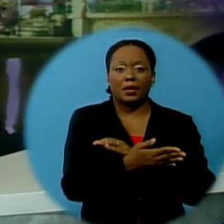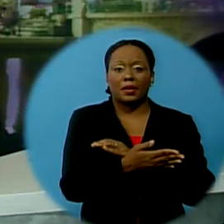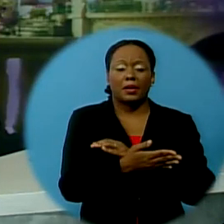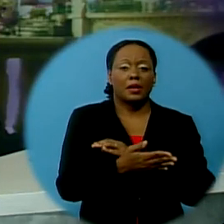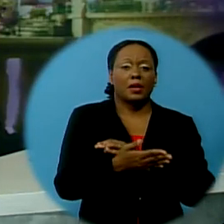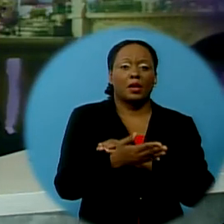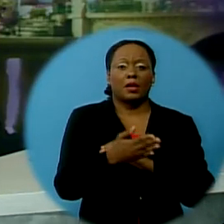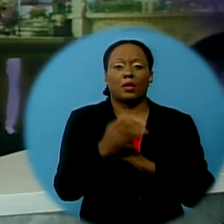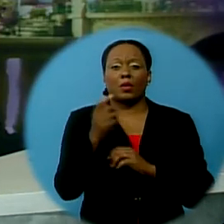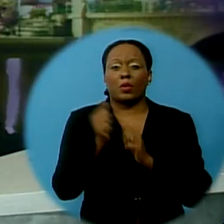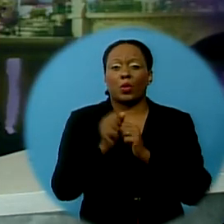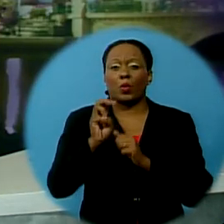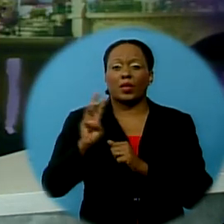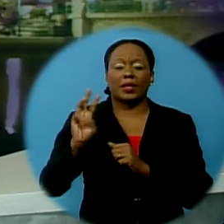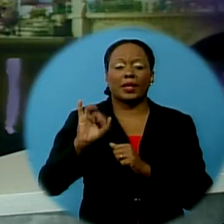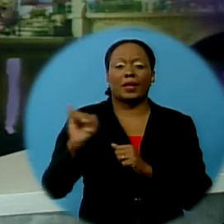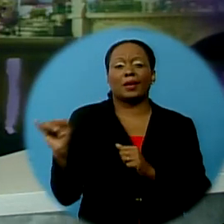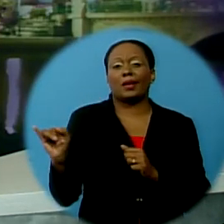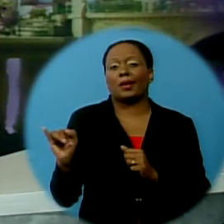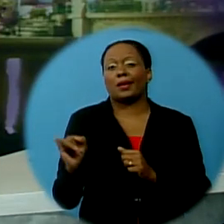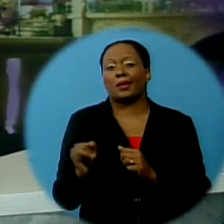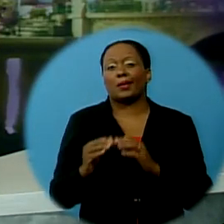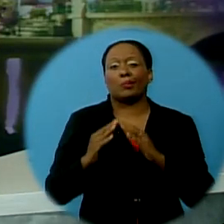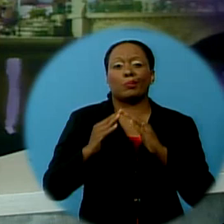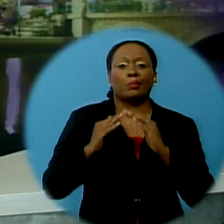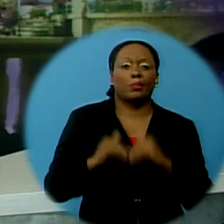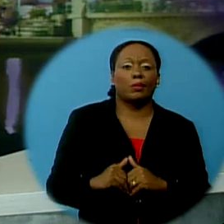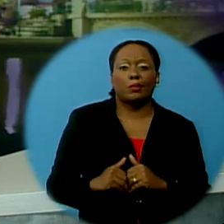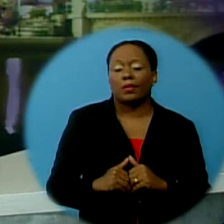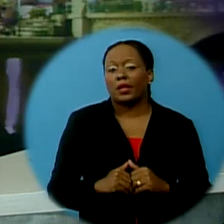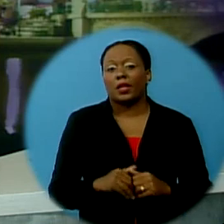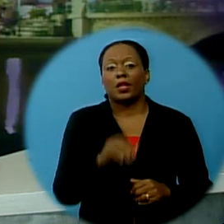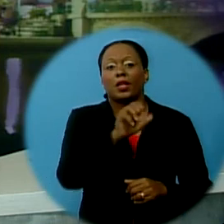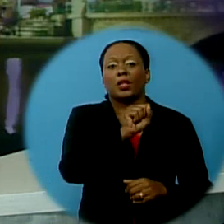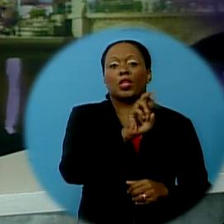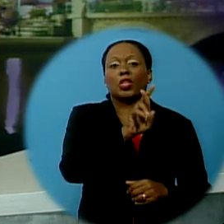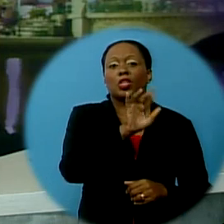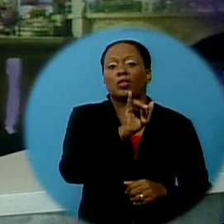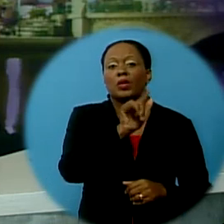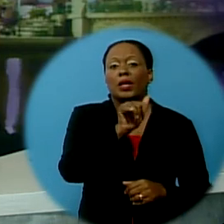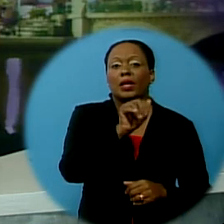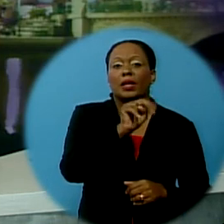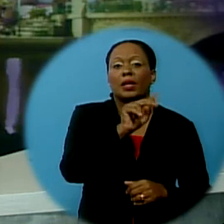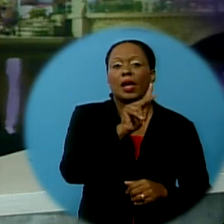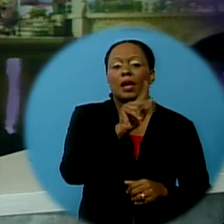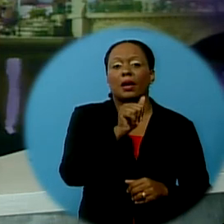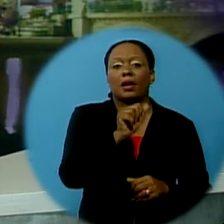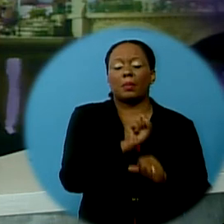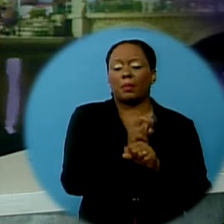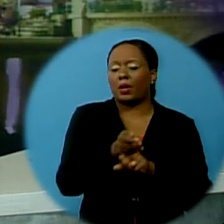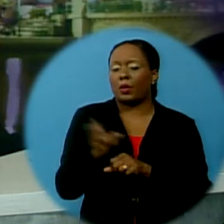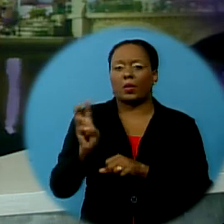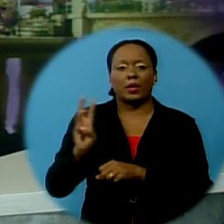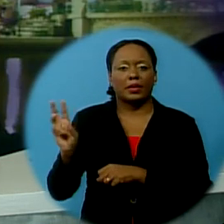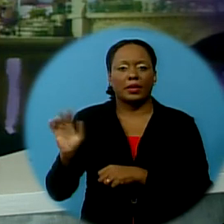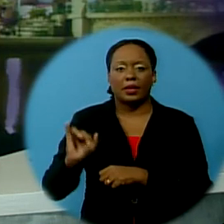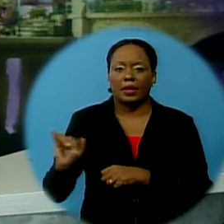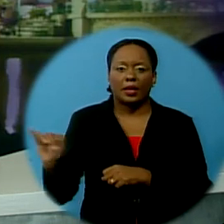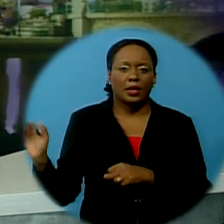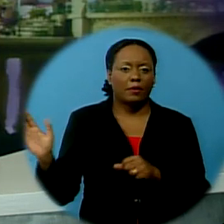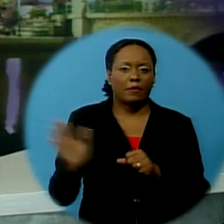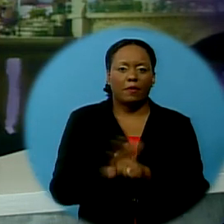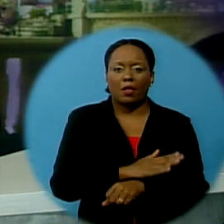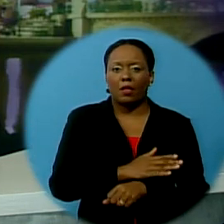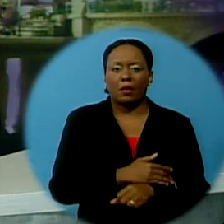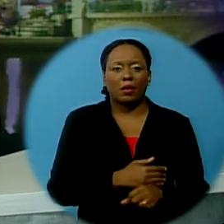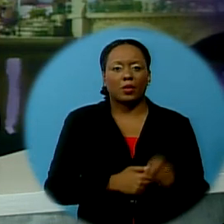batting collapse by the West Indies handed Sri Lanka a 72-run victory in the second test, and with it, a series whitewash of a